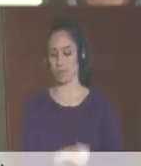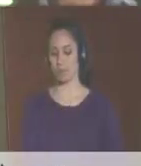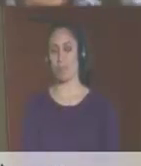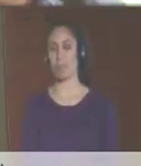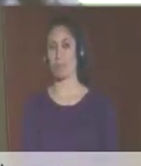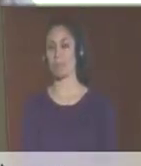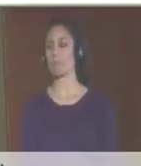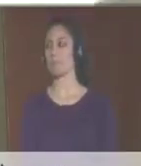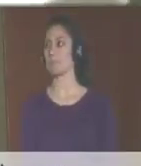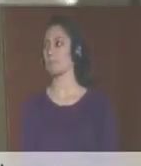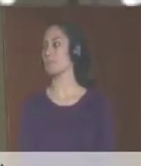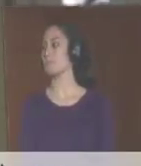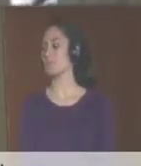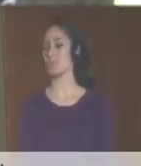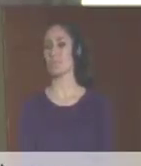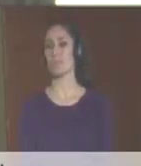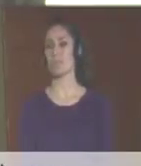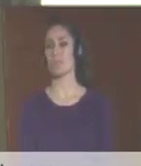risk.